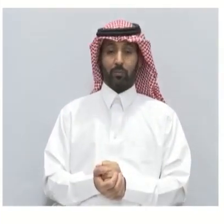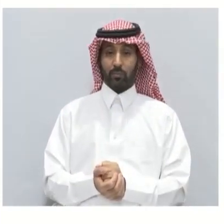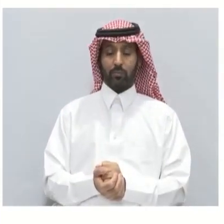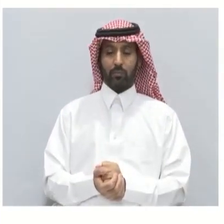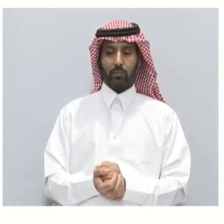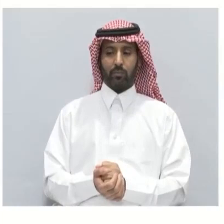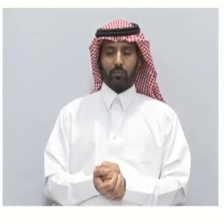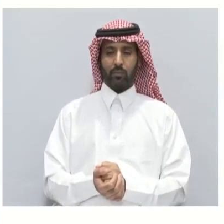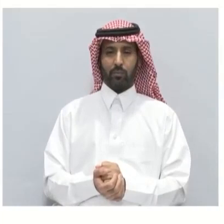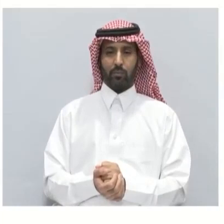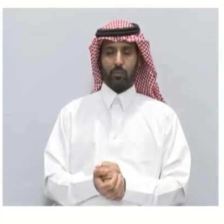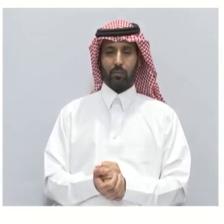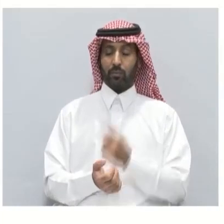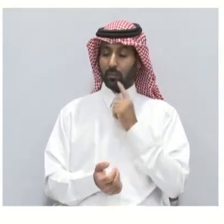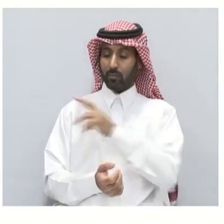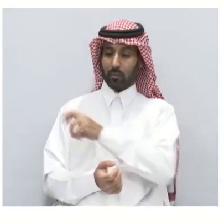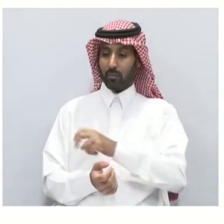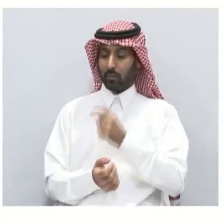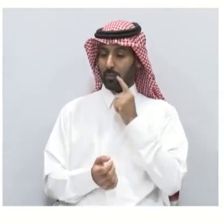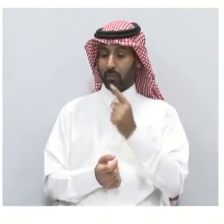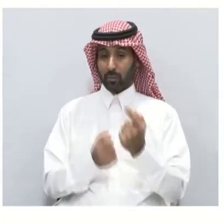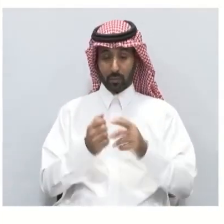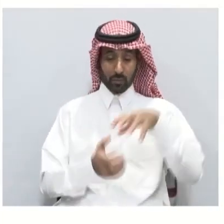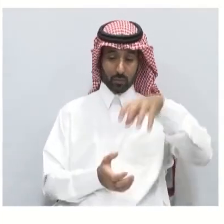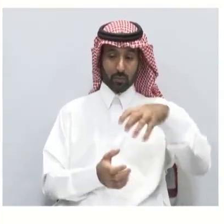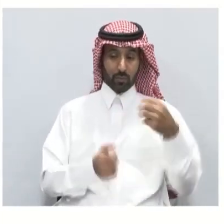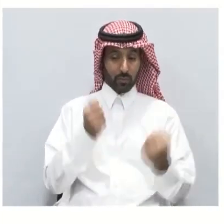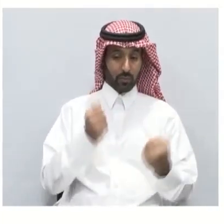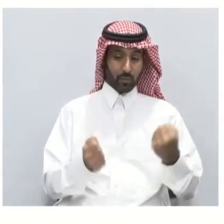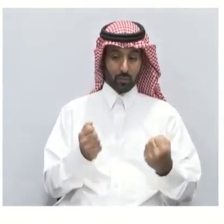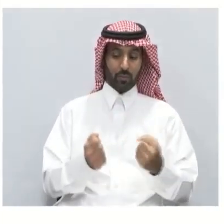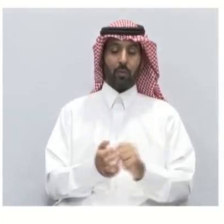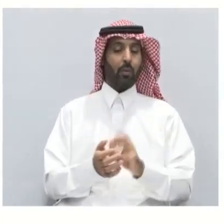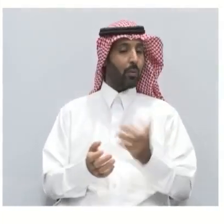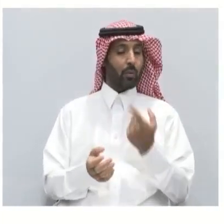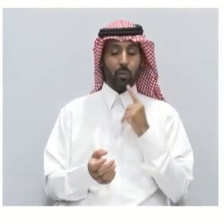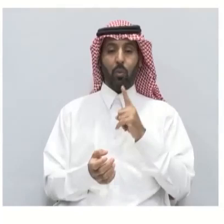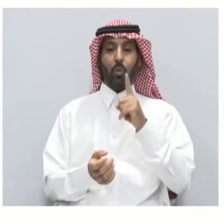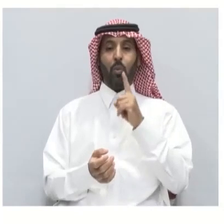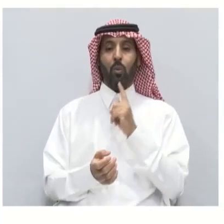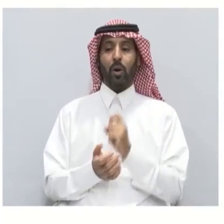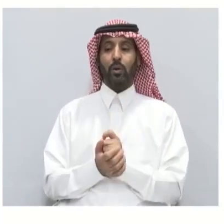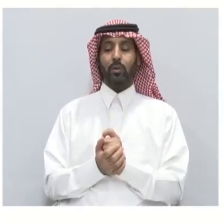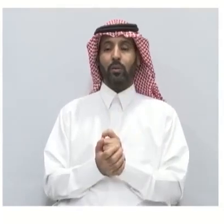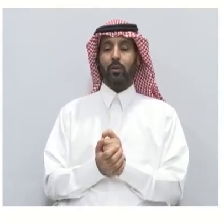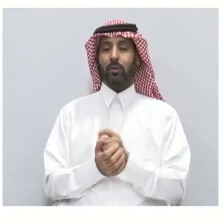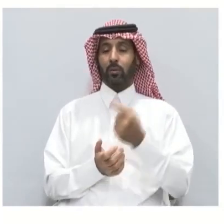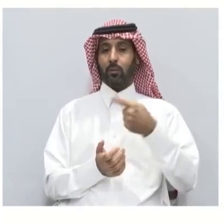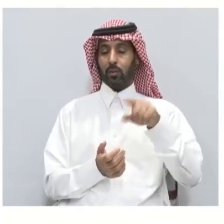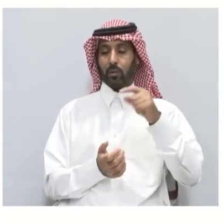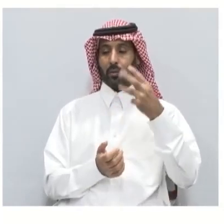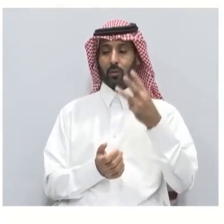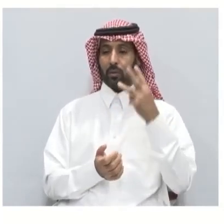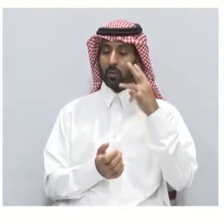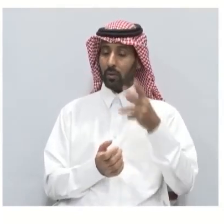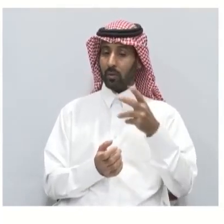Yes, you can read it in the article. They stole a security van with $1.3 million in it. They stole a security